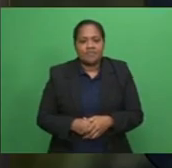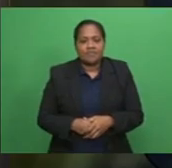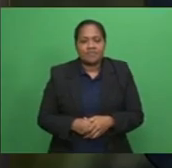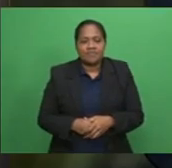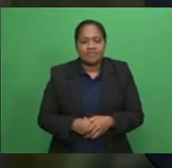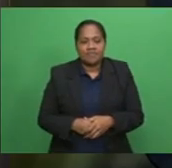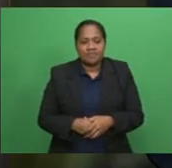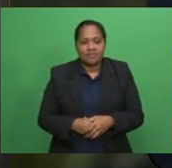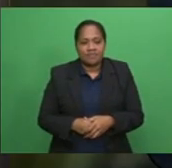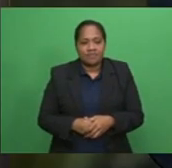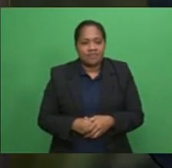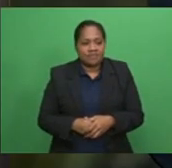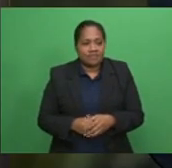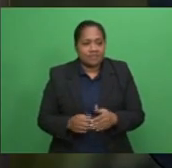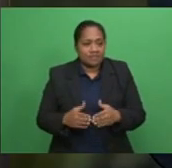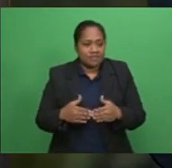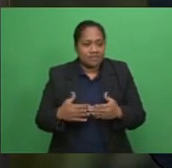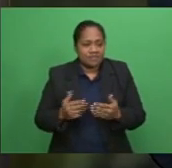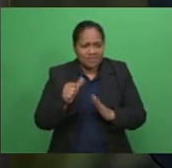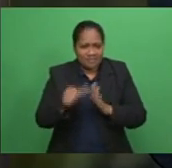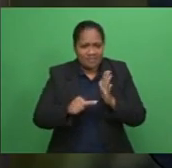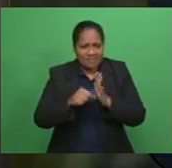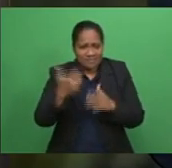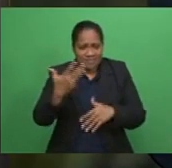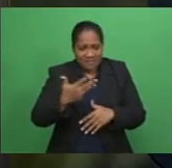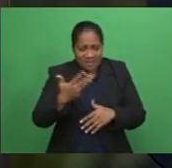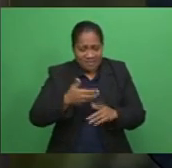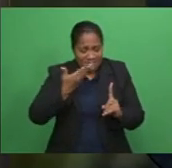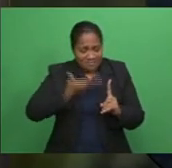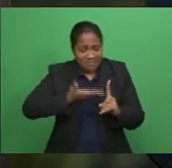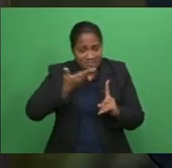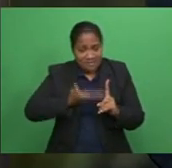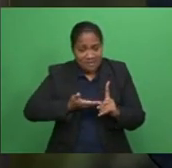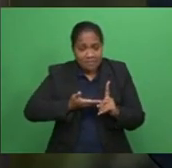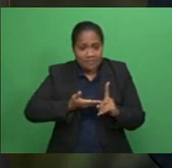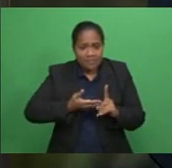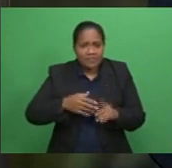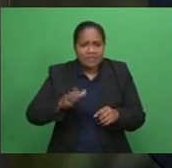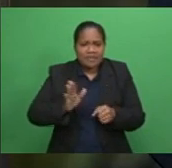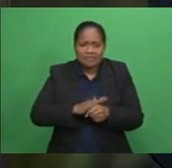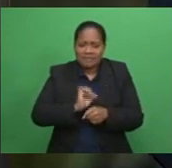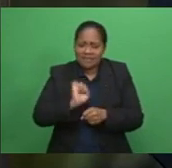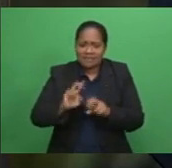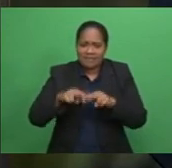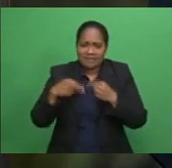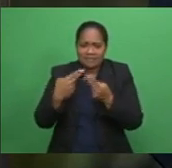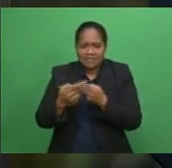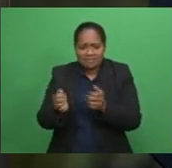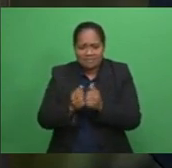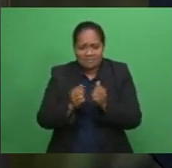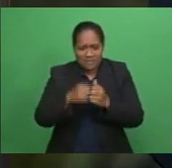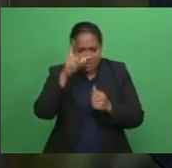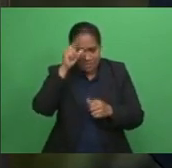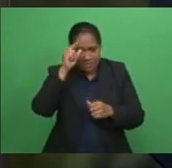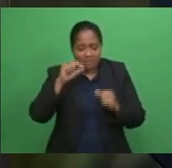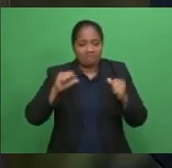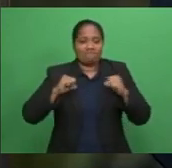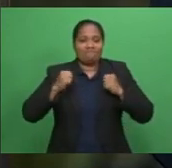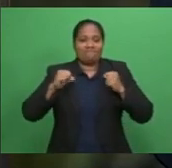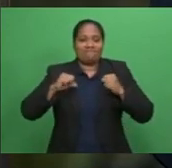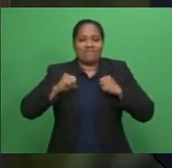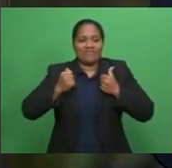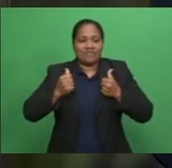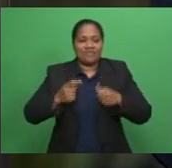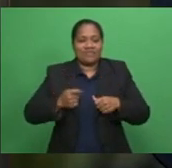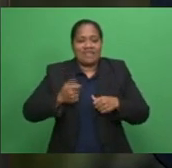Sports. 19-year-old Atunaisa Mbosinavulangi has made his family and many Fijians proud after making his AFL